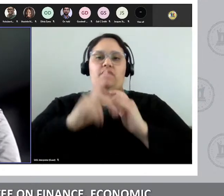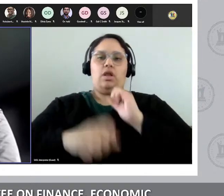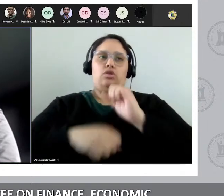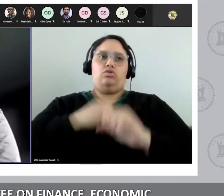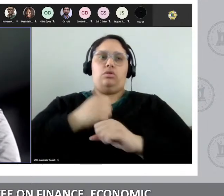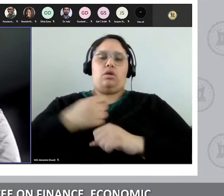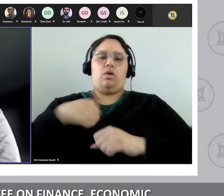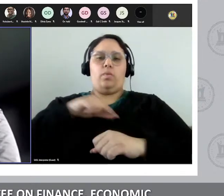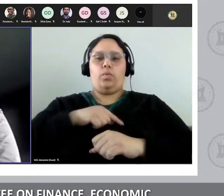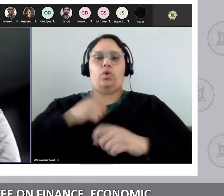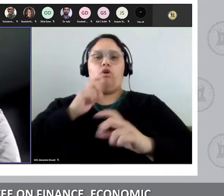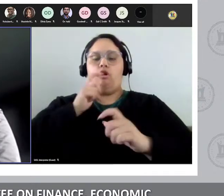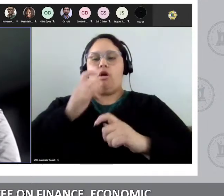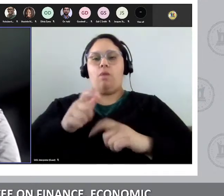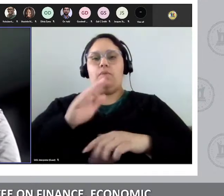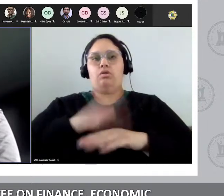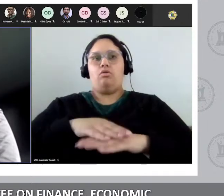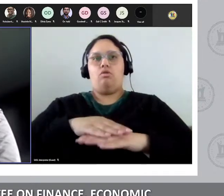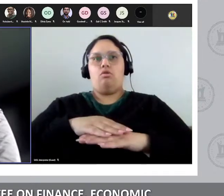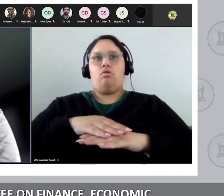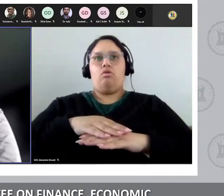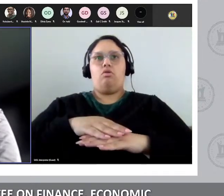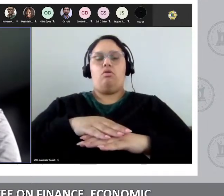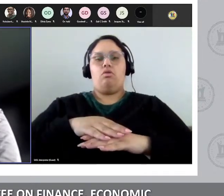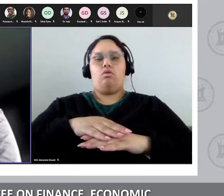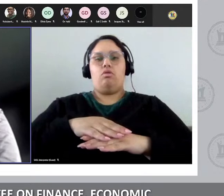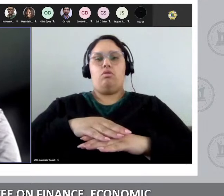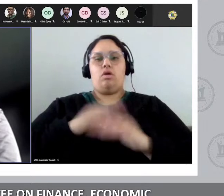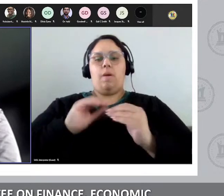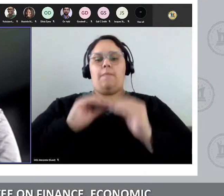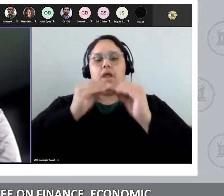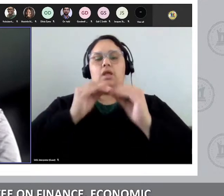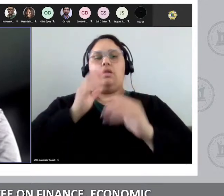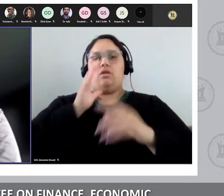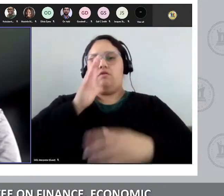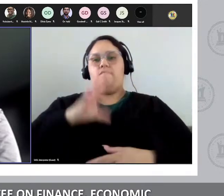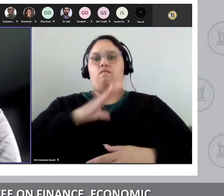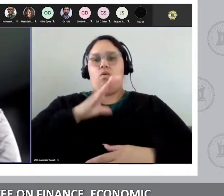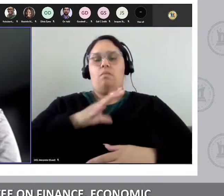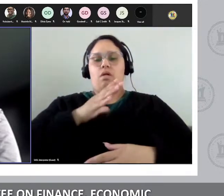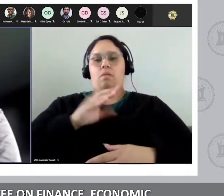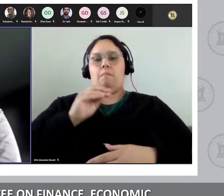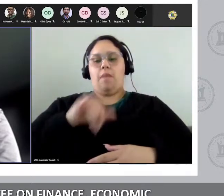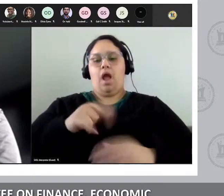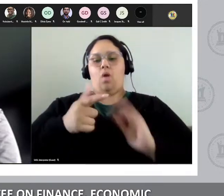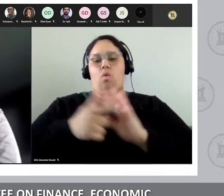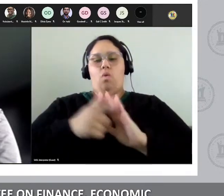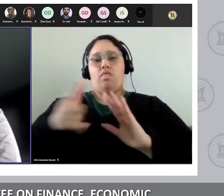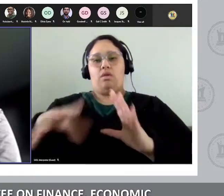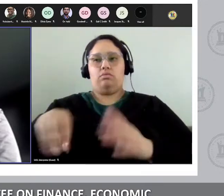year, we then commented on the amended informal trading bylaw,